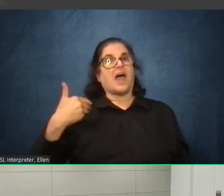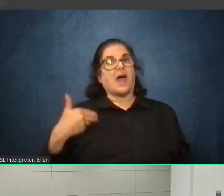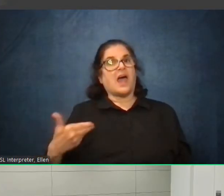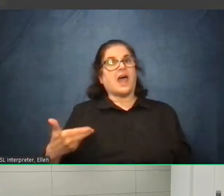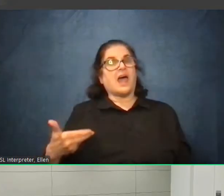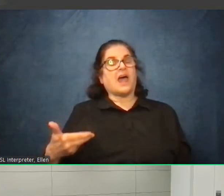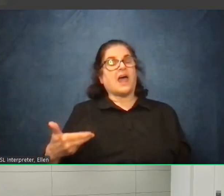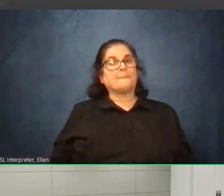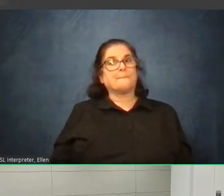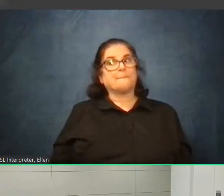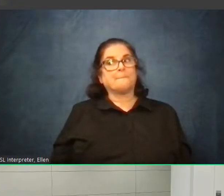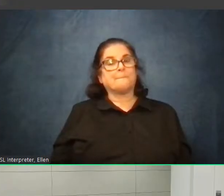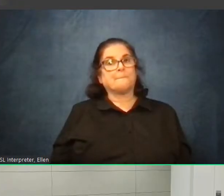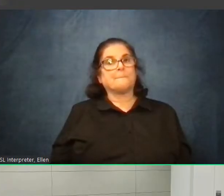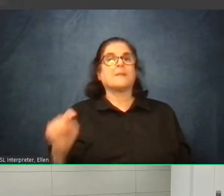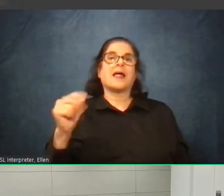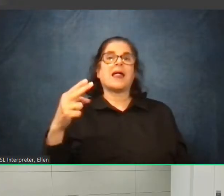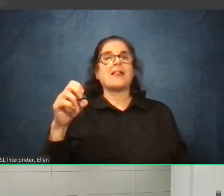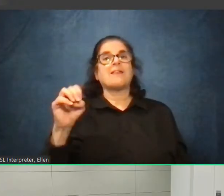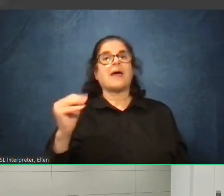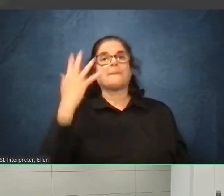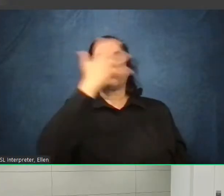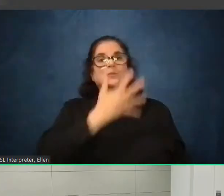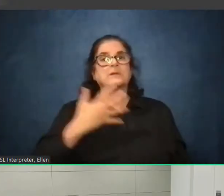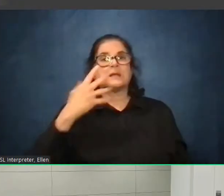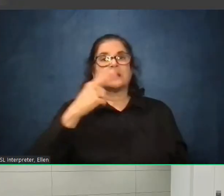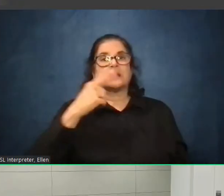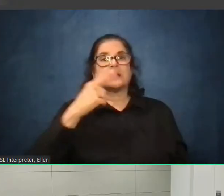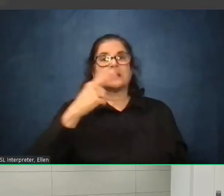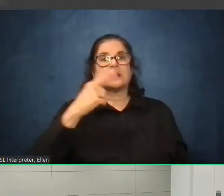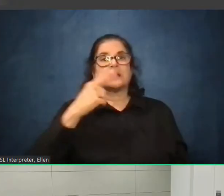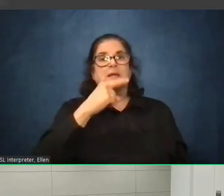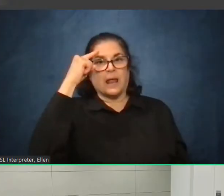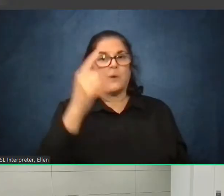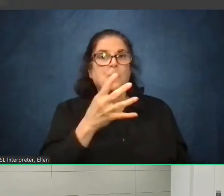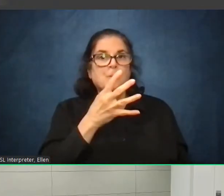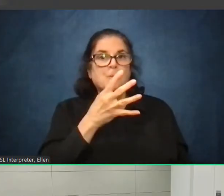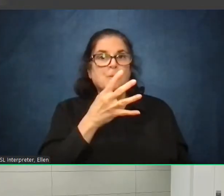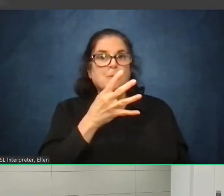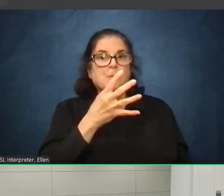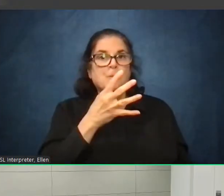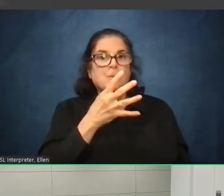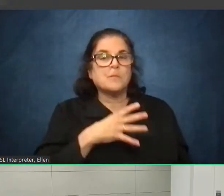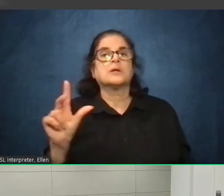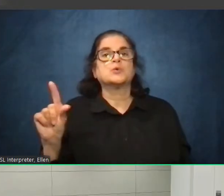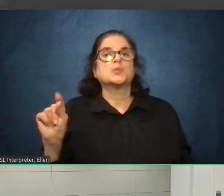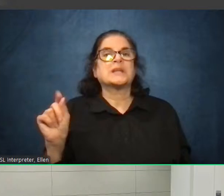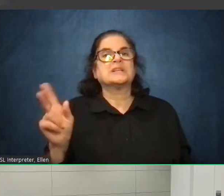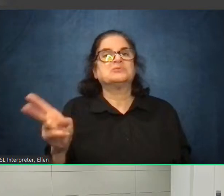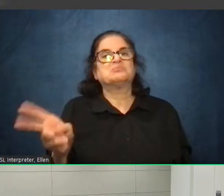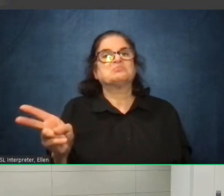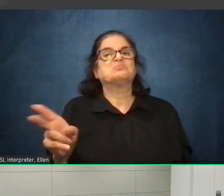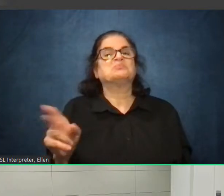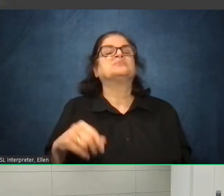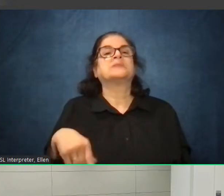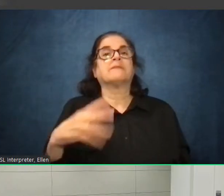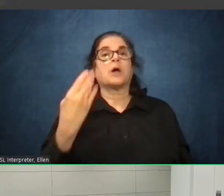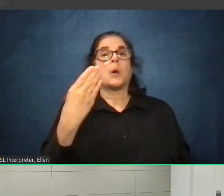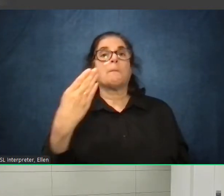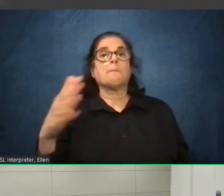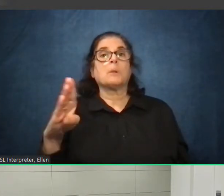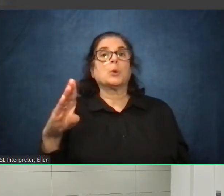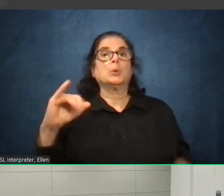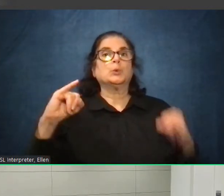been presenting a Black woman in my 20s. I have a blue jean jacket that's